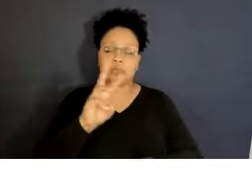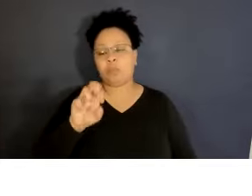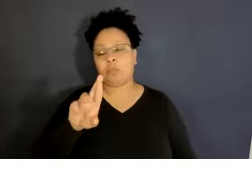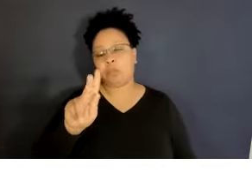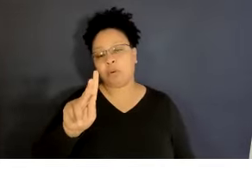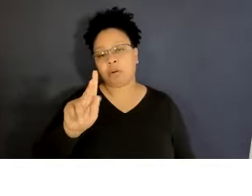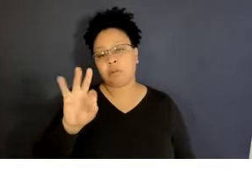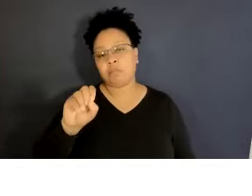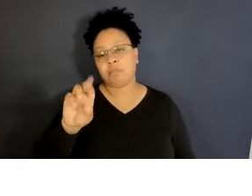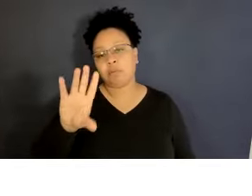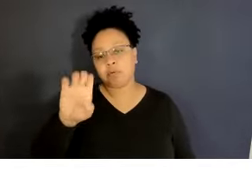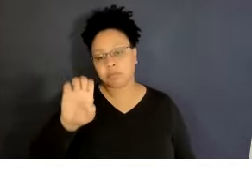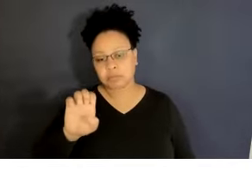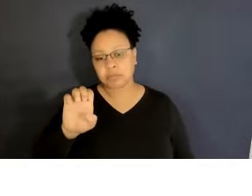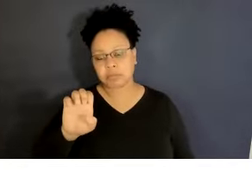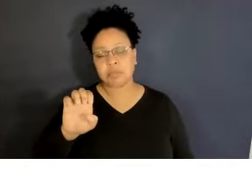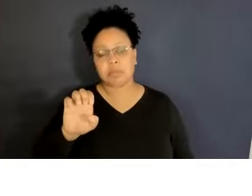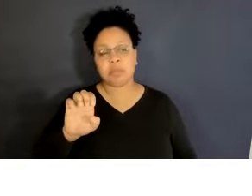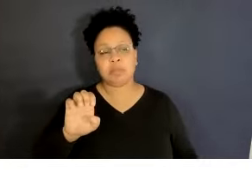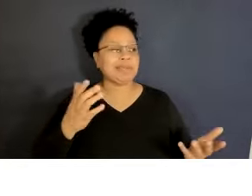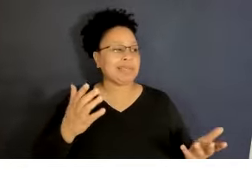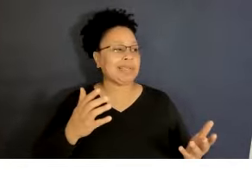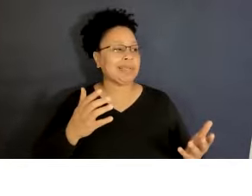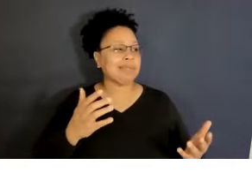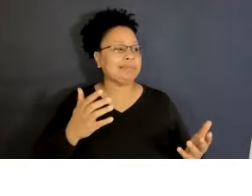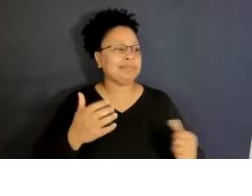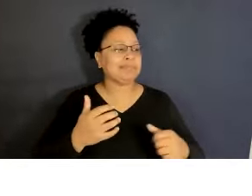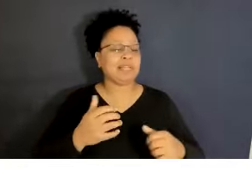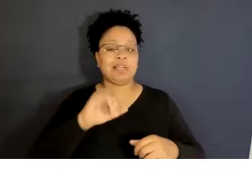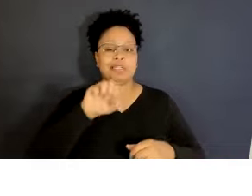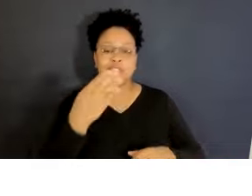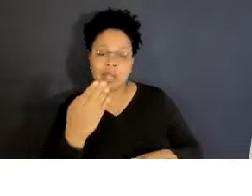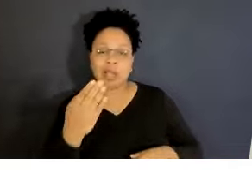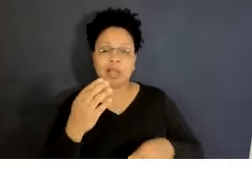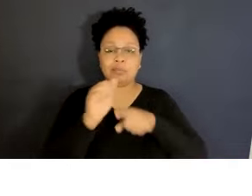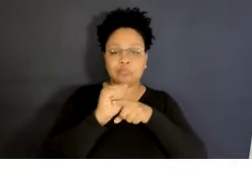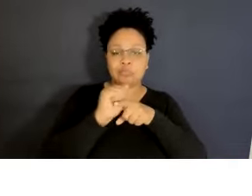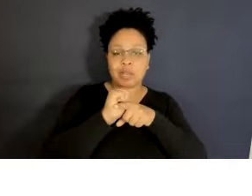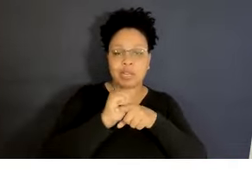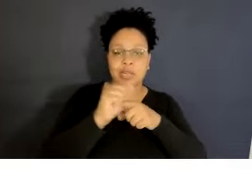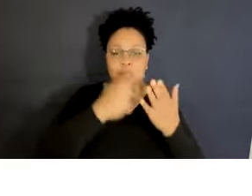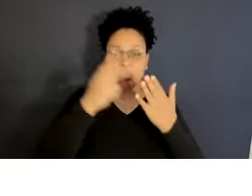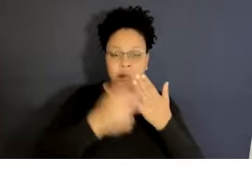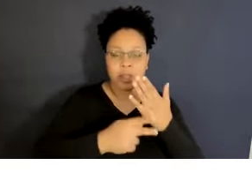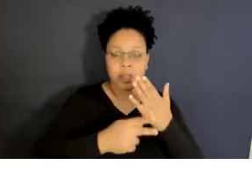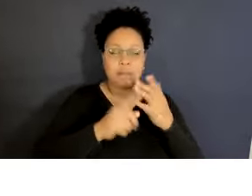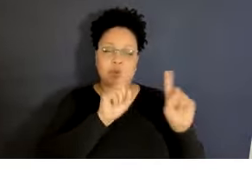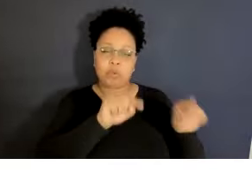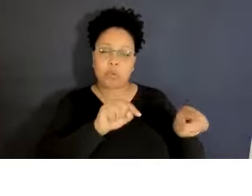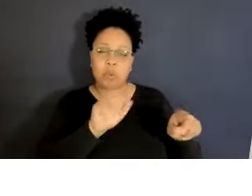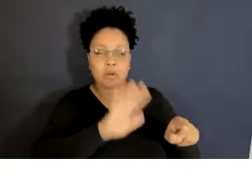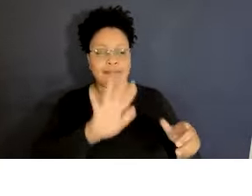a job training program where you would go to this program for like 5 weeks and